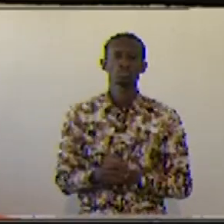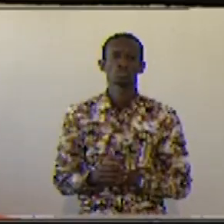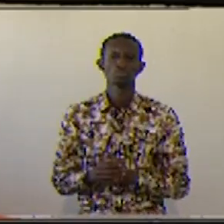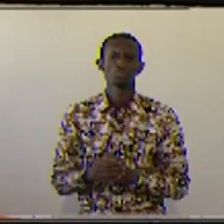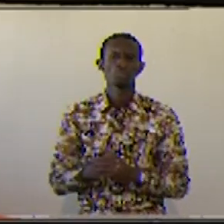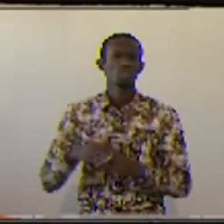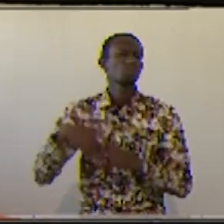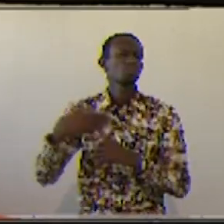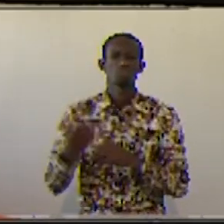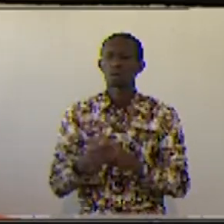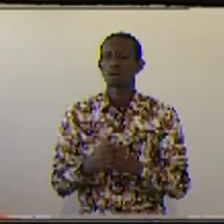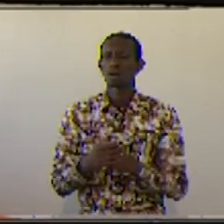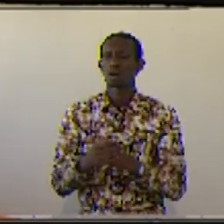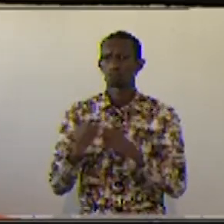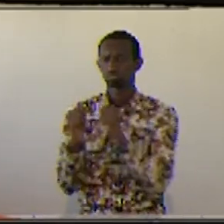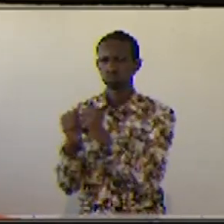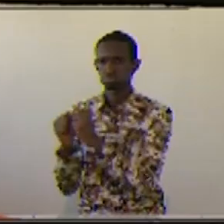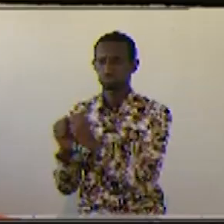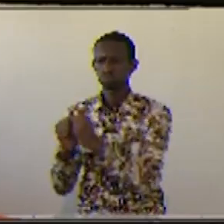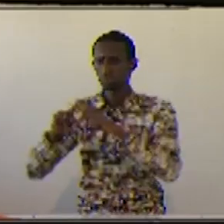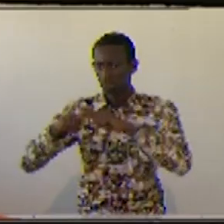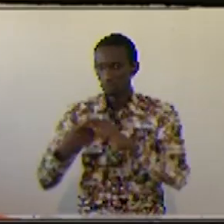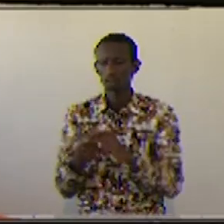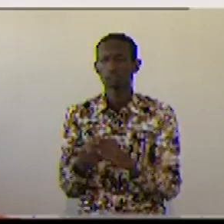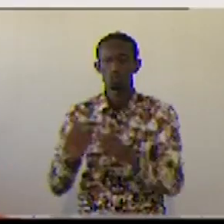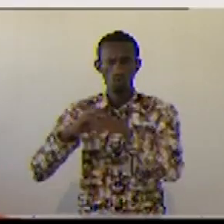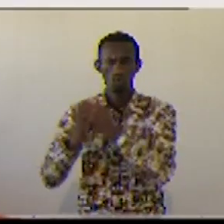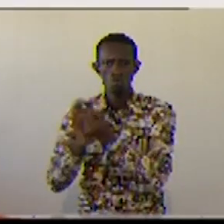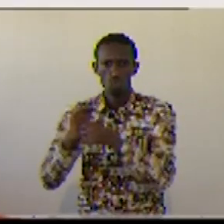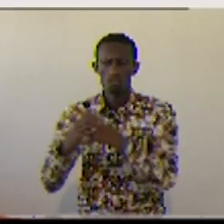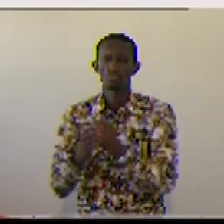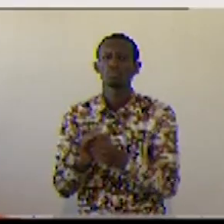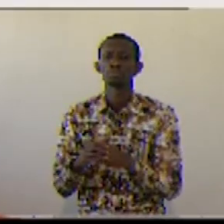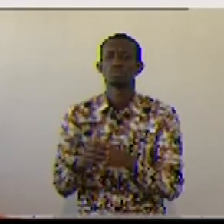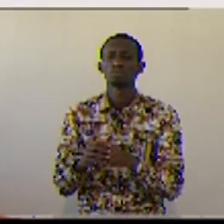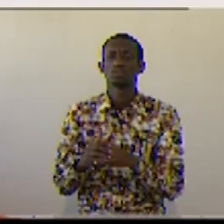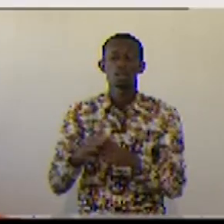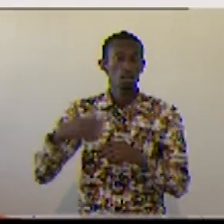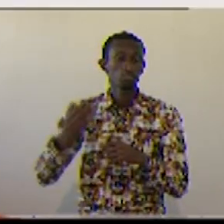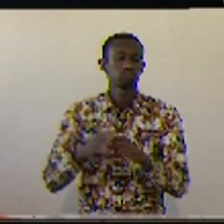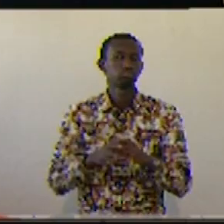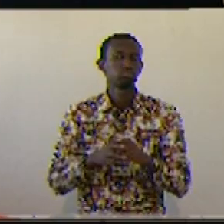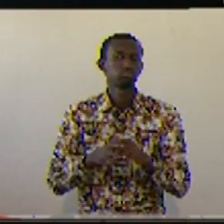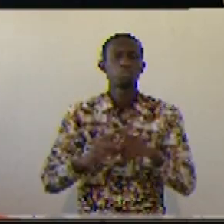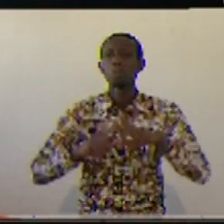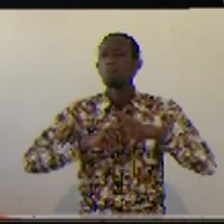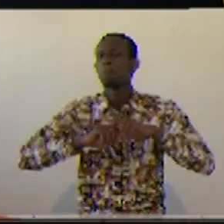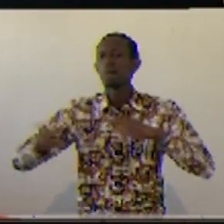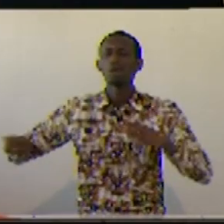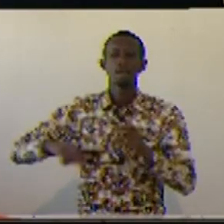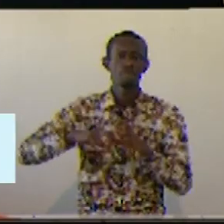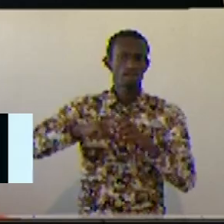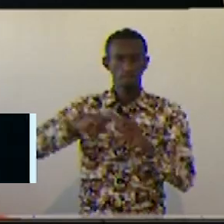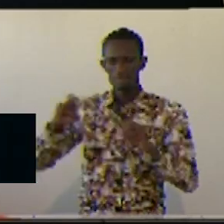particles will start to form. And then the hydrogen gas, which is here, will escape from the reacting